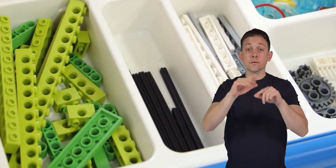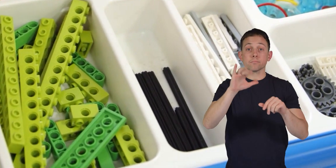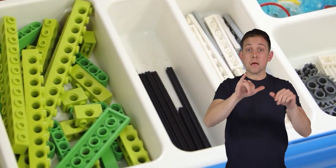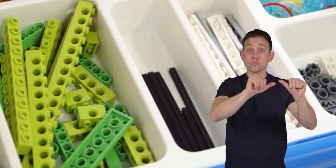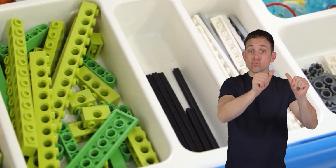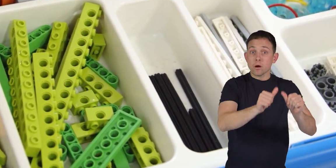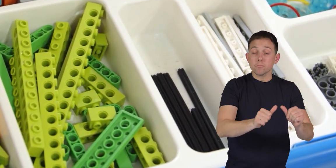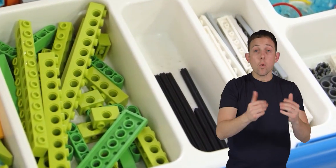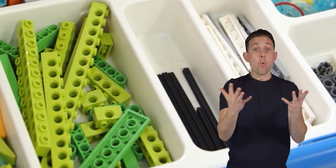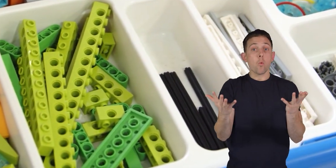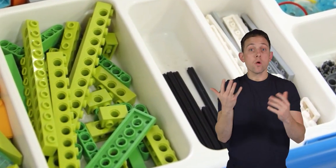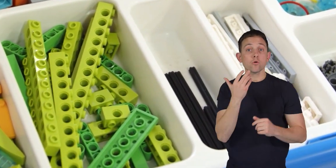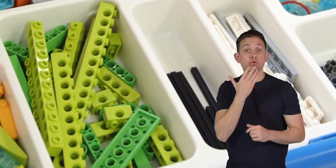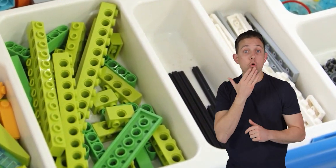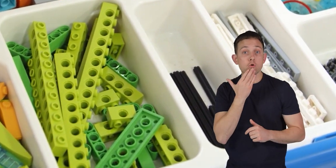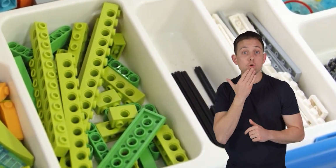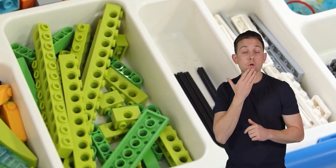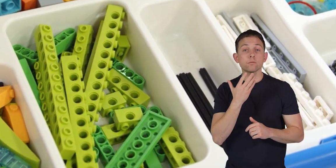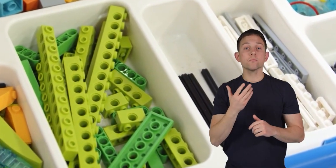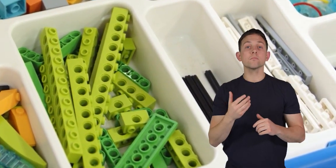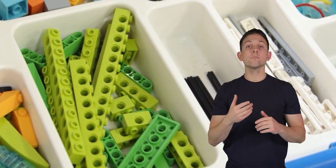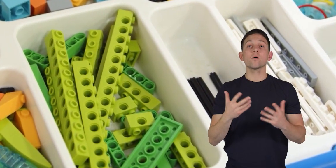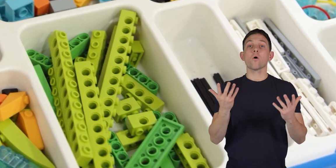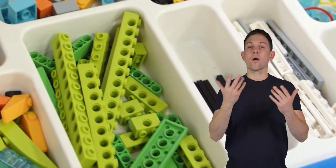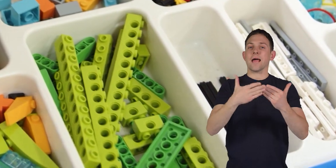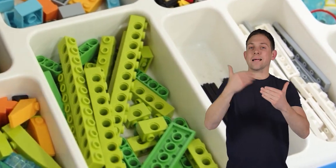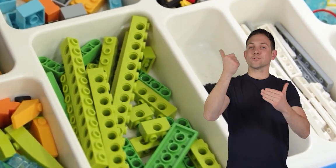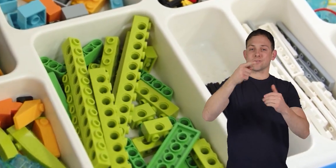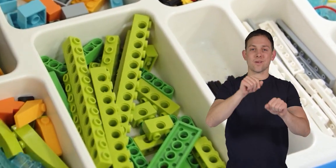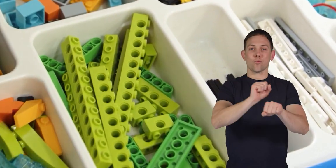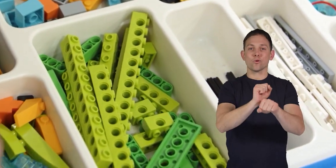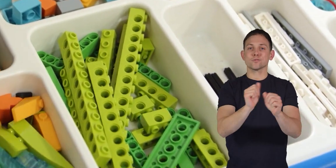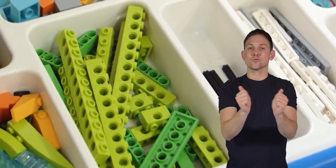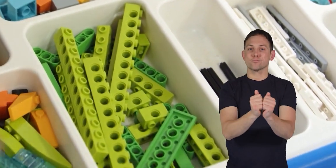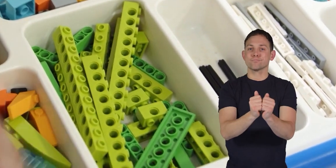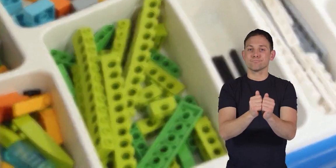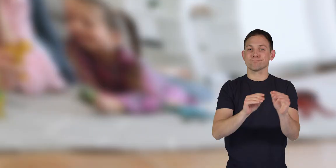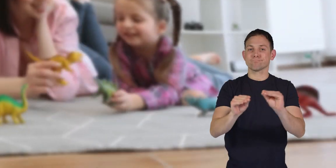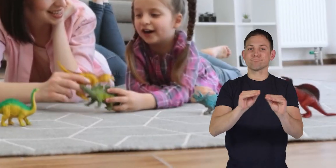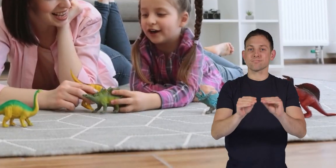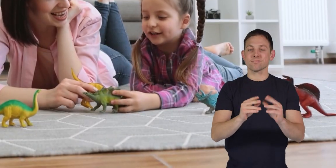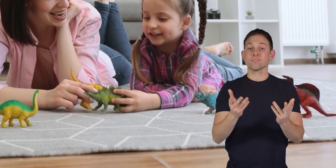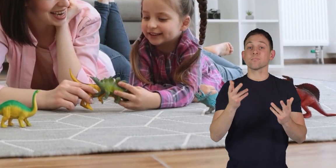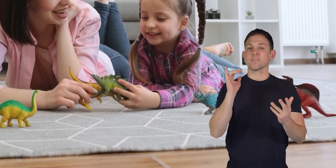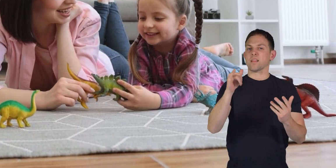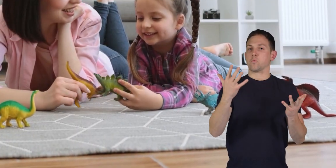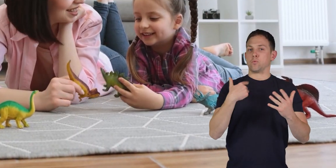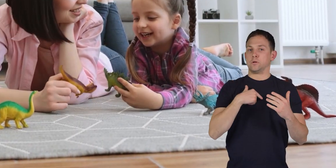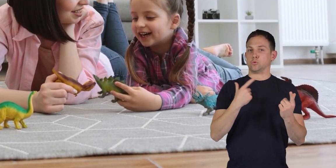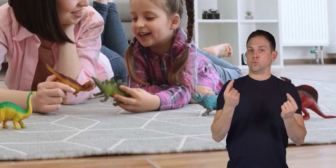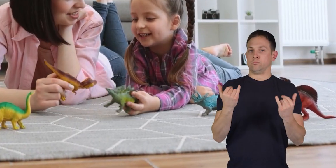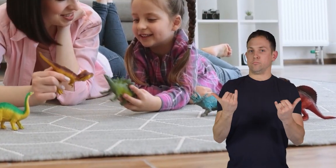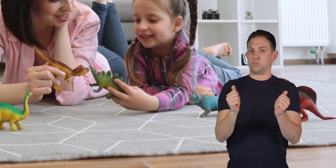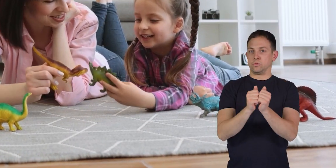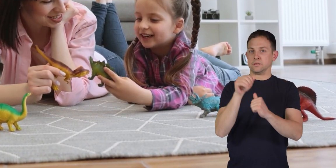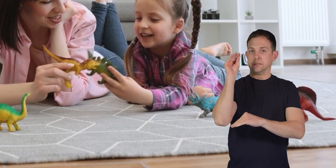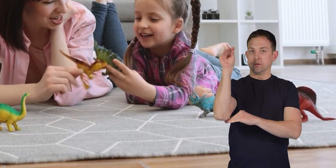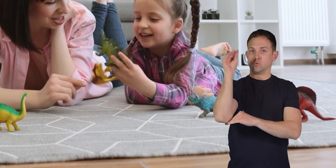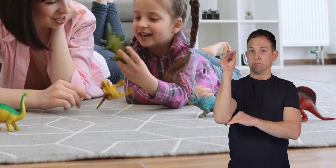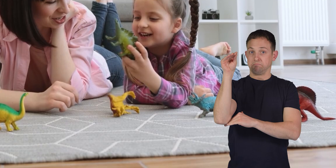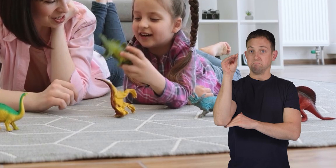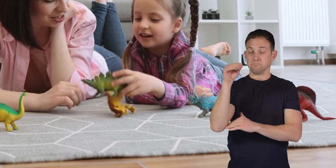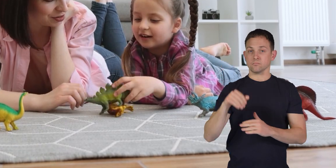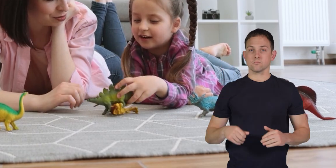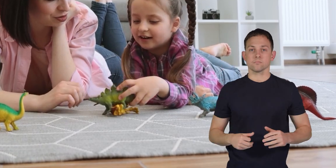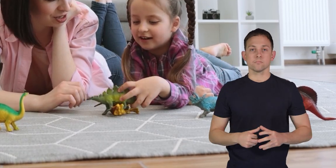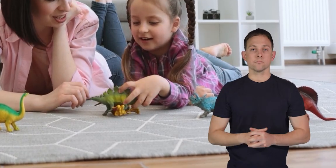your bricks by shape or color to make them easier to work with. That is what we are going to do today